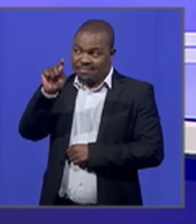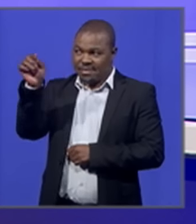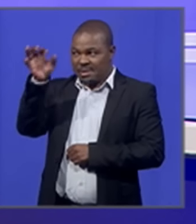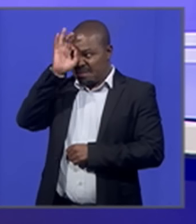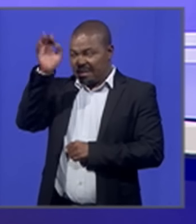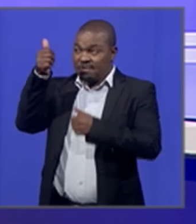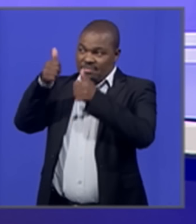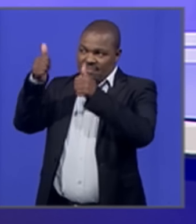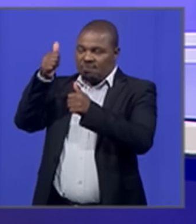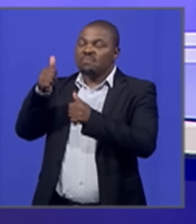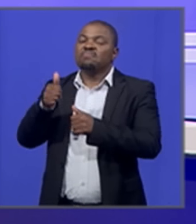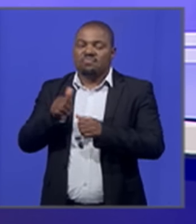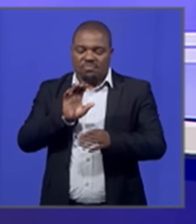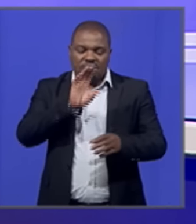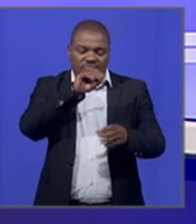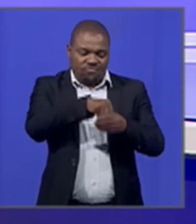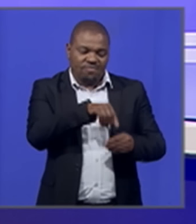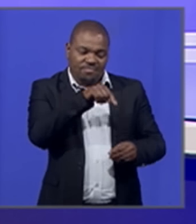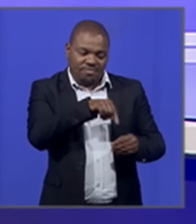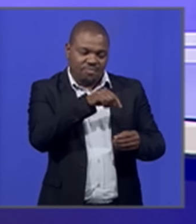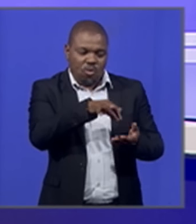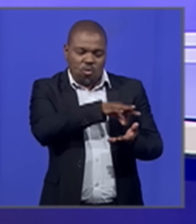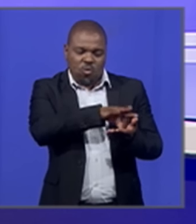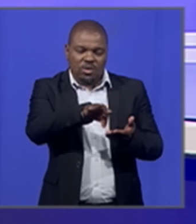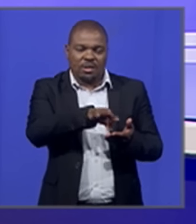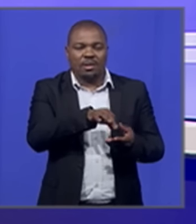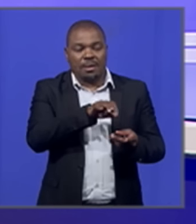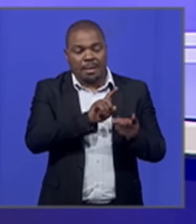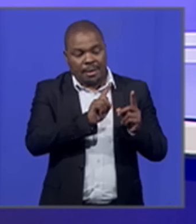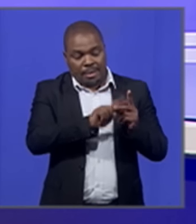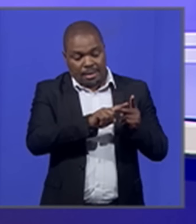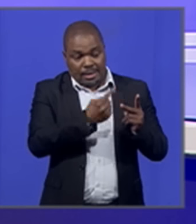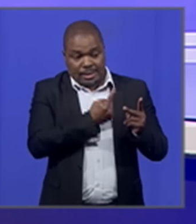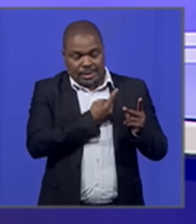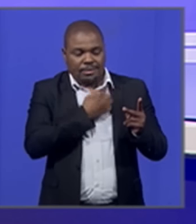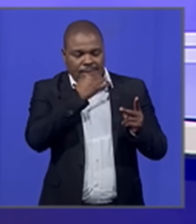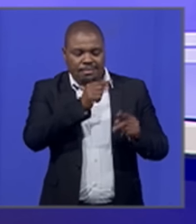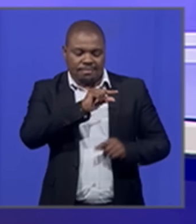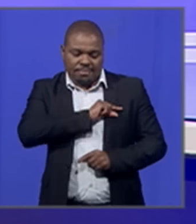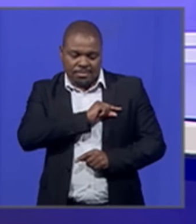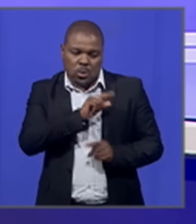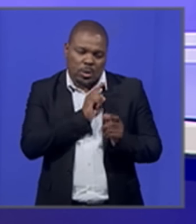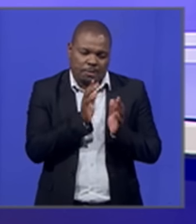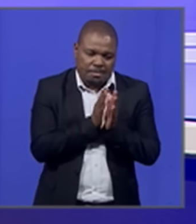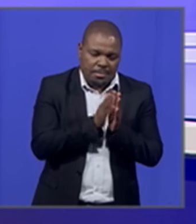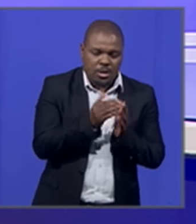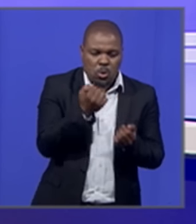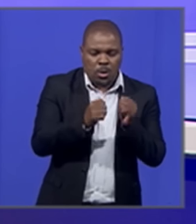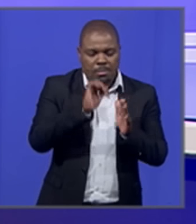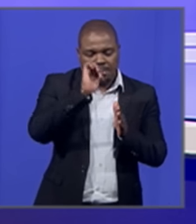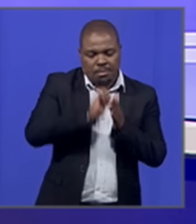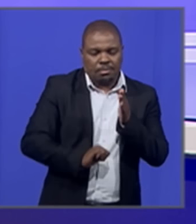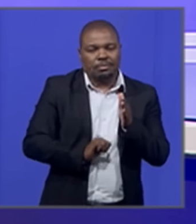maphodisa magolwane ao a amagago morago ga go ipona molato gore a bobofaletšwe sekwebong